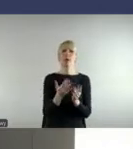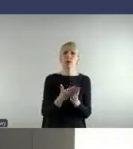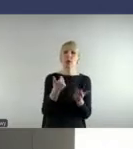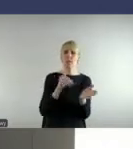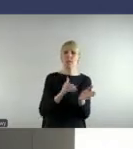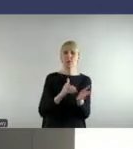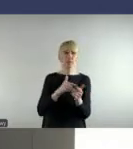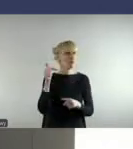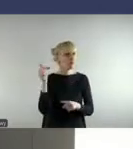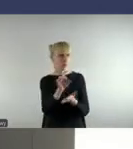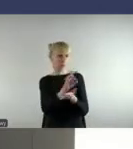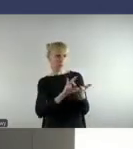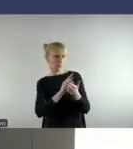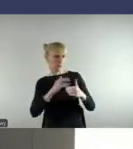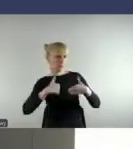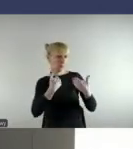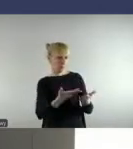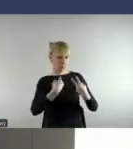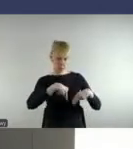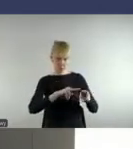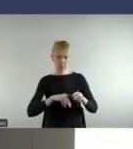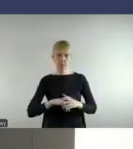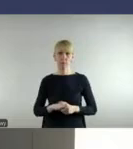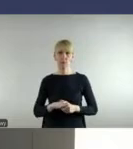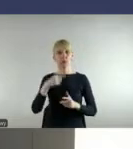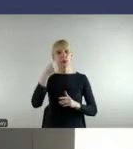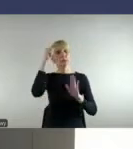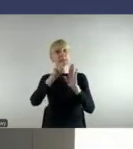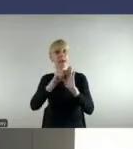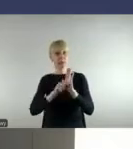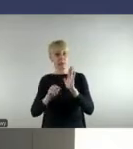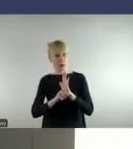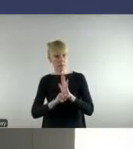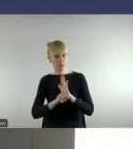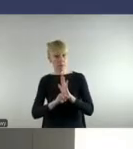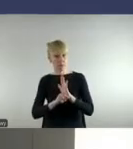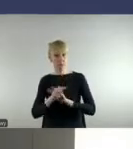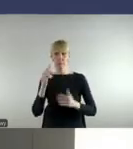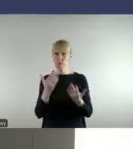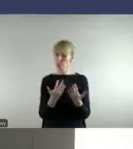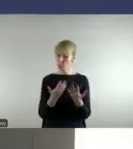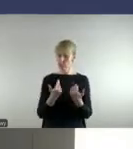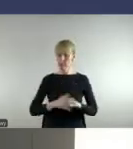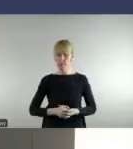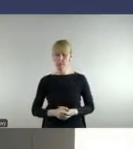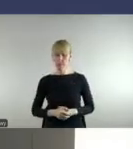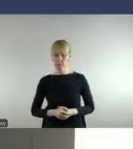A, we know exactly what kind of equipment and what quantity they have, and what quantity and type of equipment we